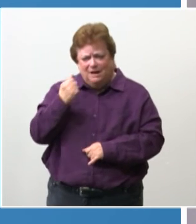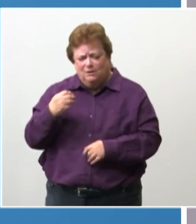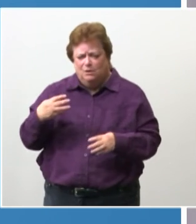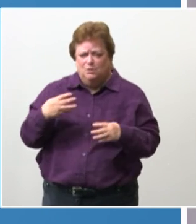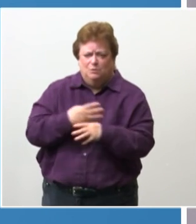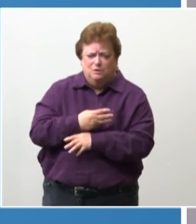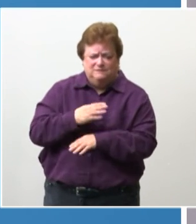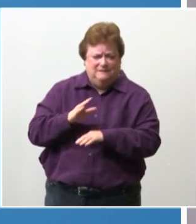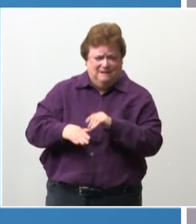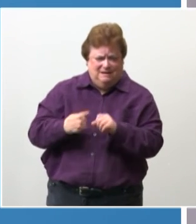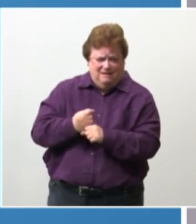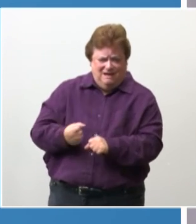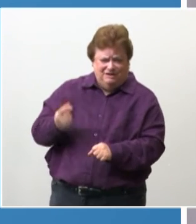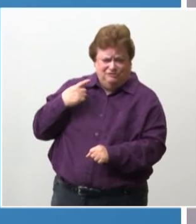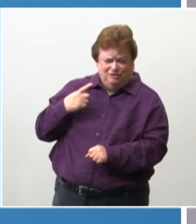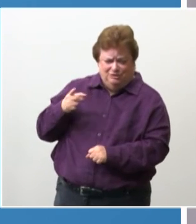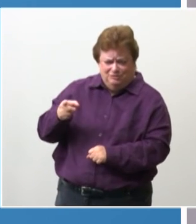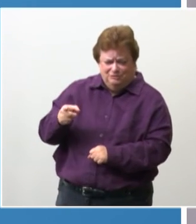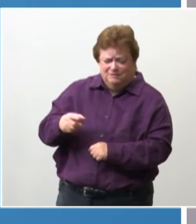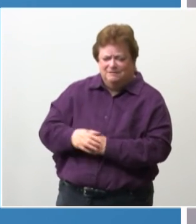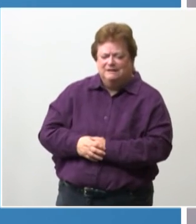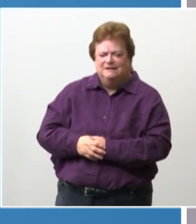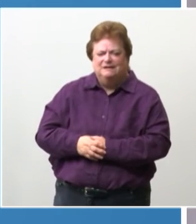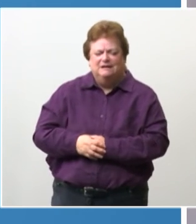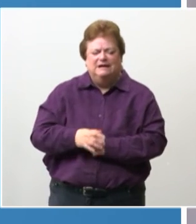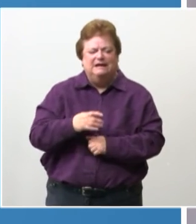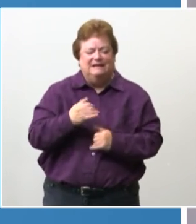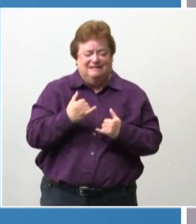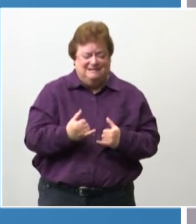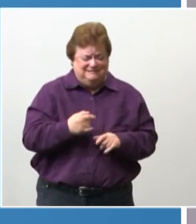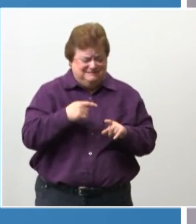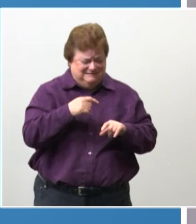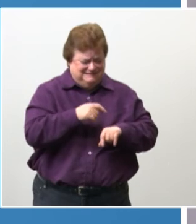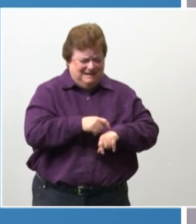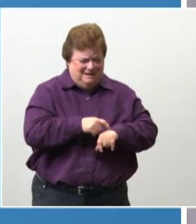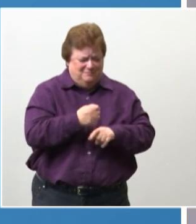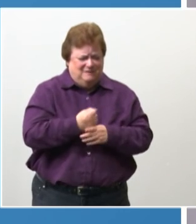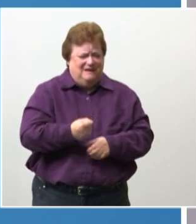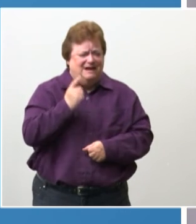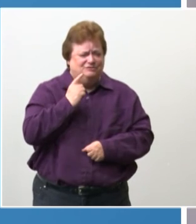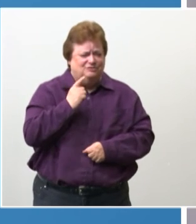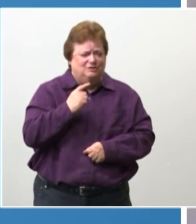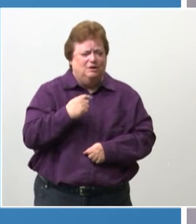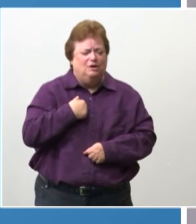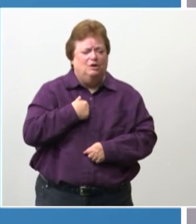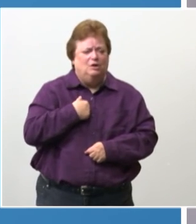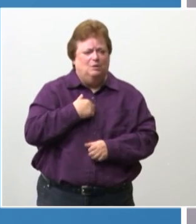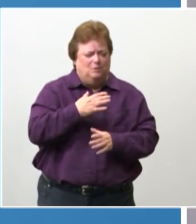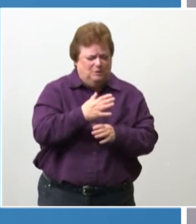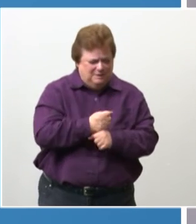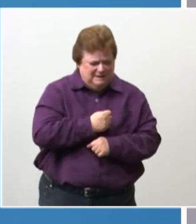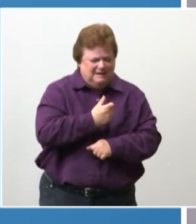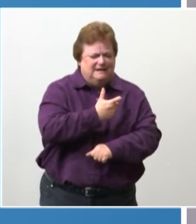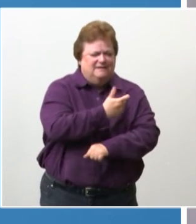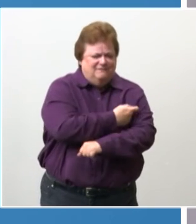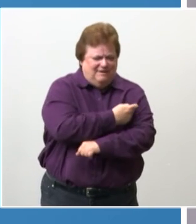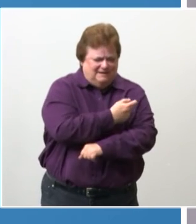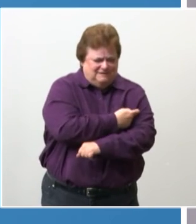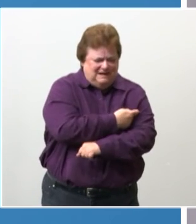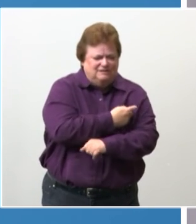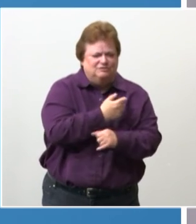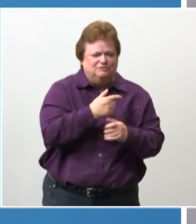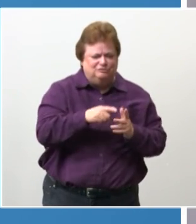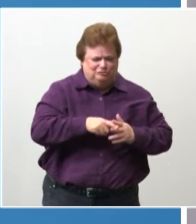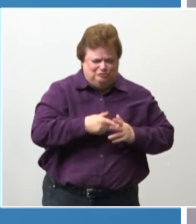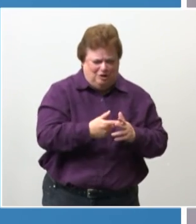similar point last year? You know, at this point last year, we were getting immunization, vaccinations out